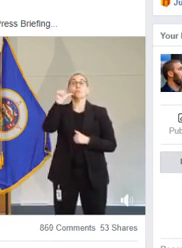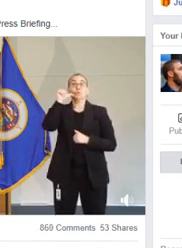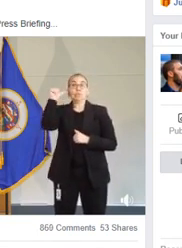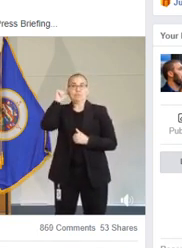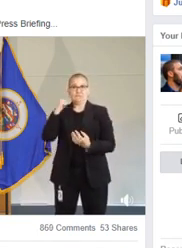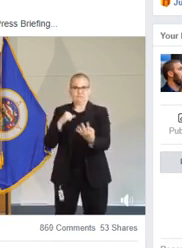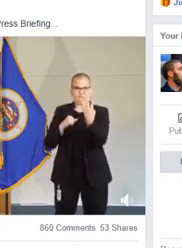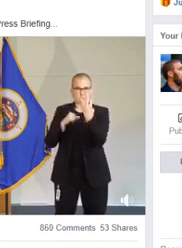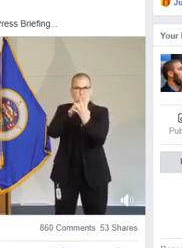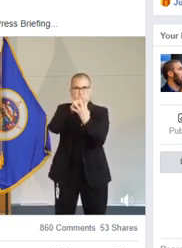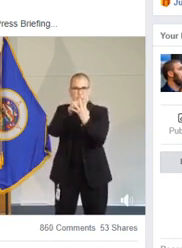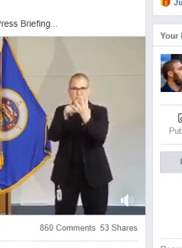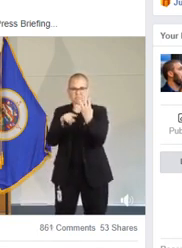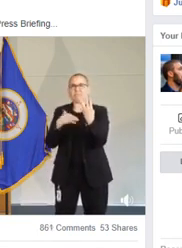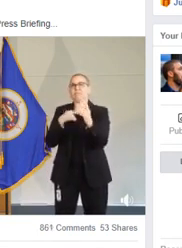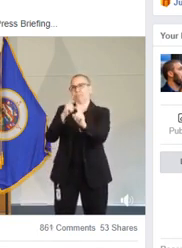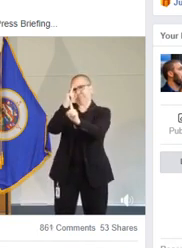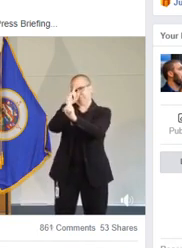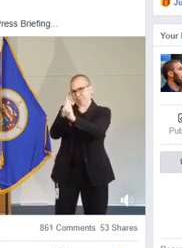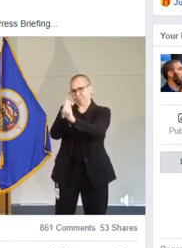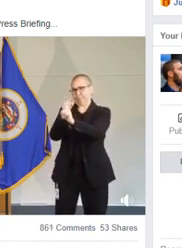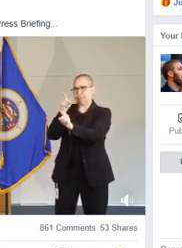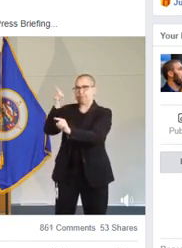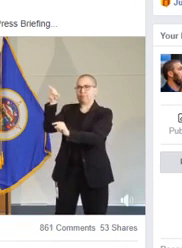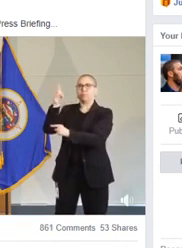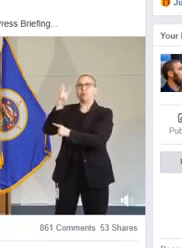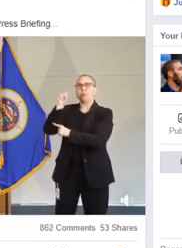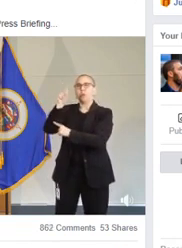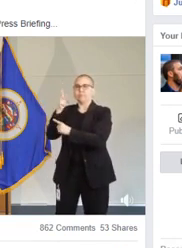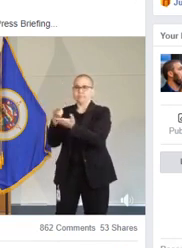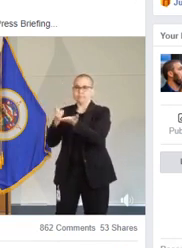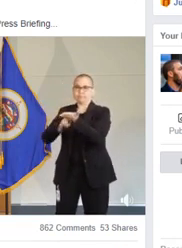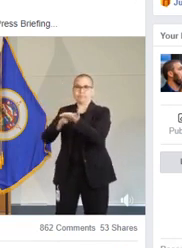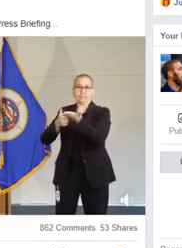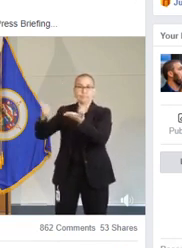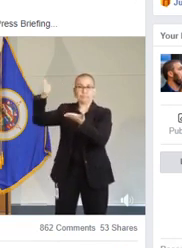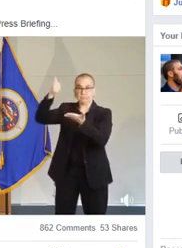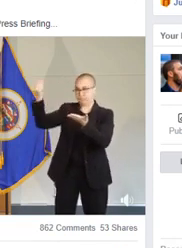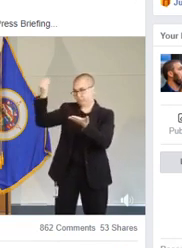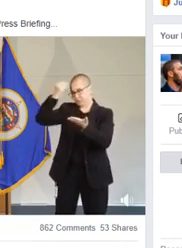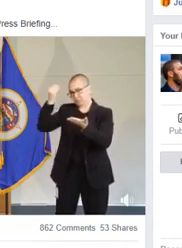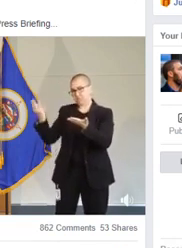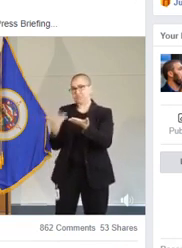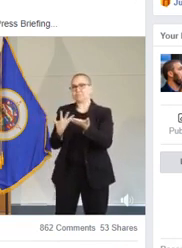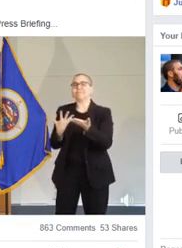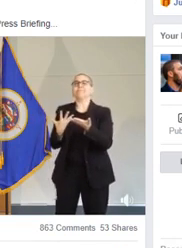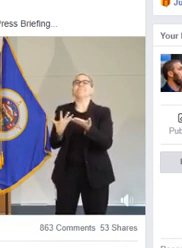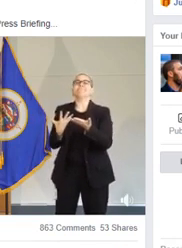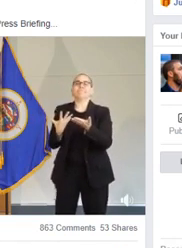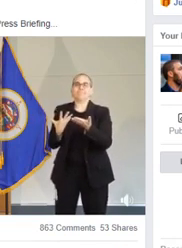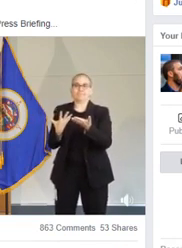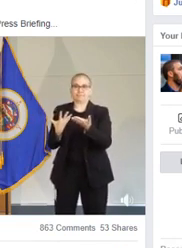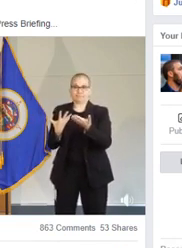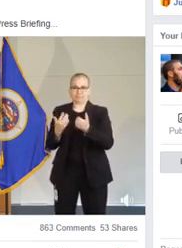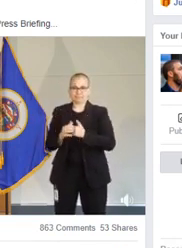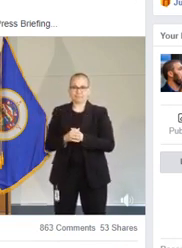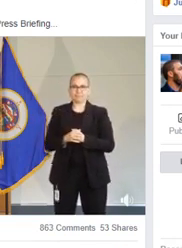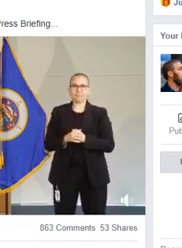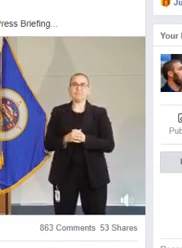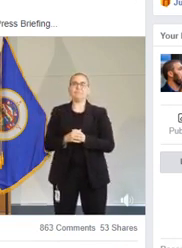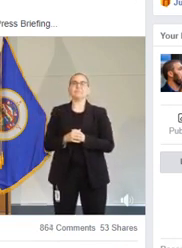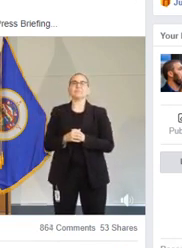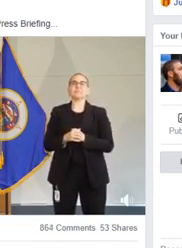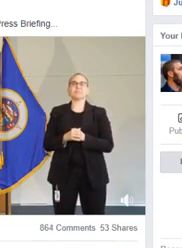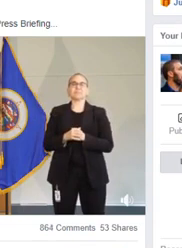governor's executive order. The first mission came from the governor directly. That came when we were notified